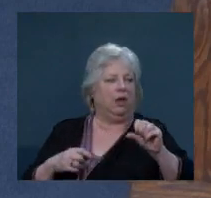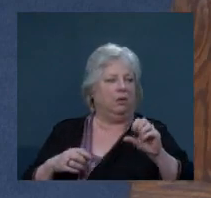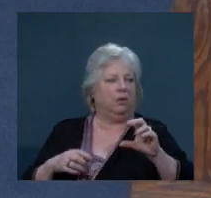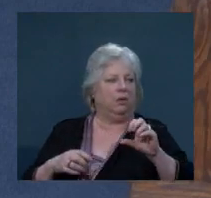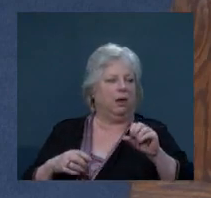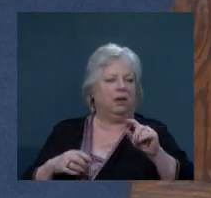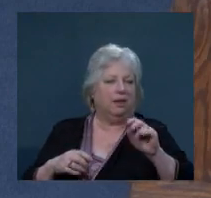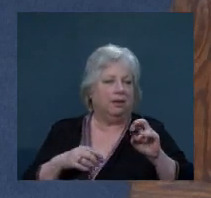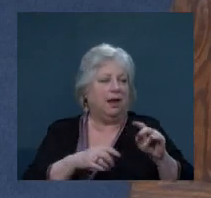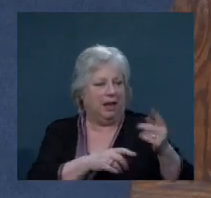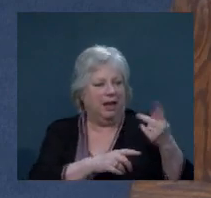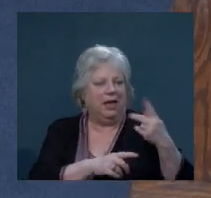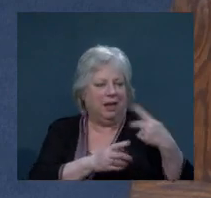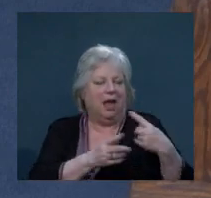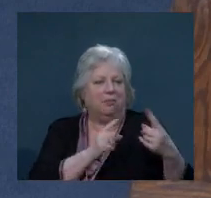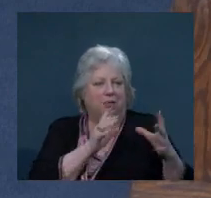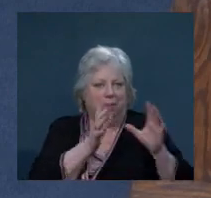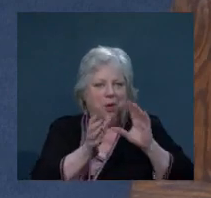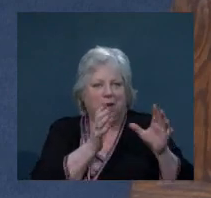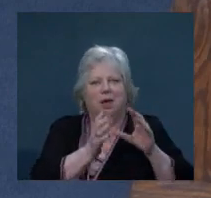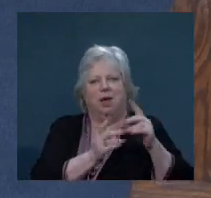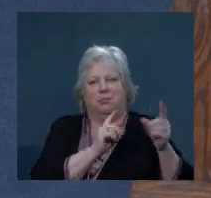he and I talk and we do